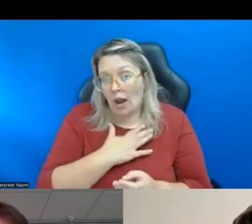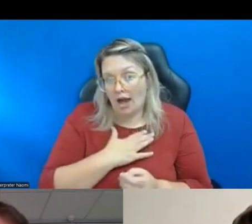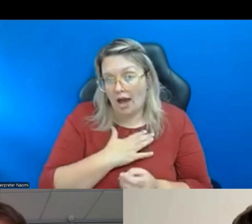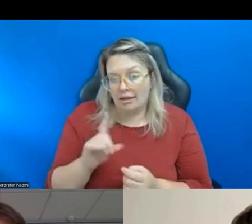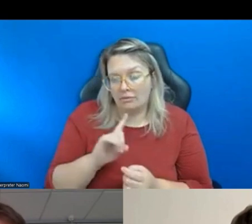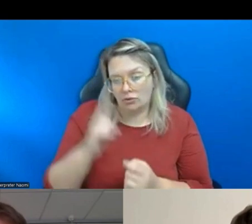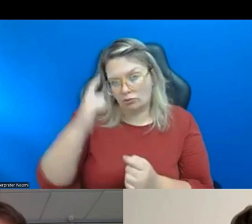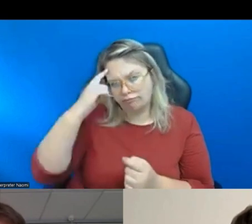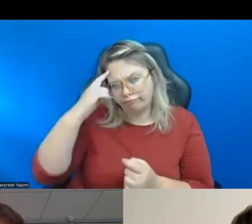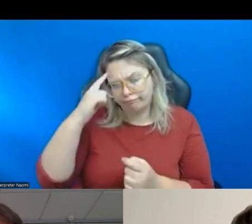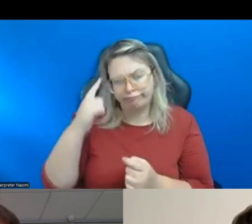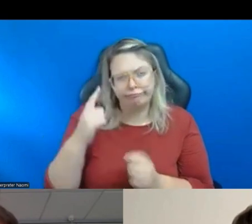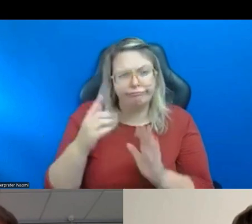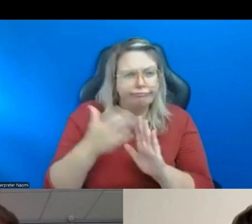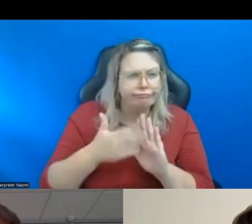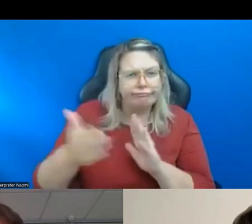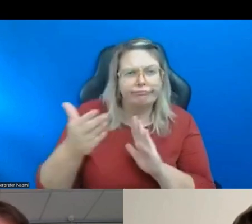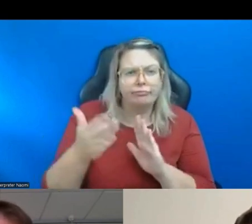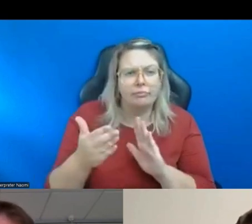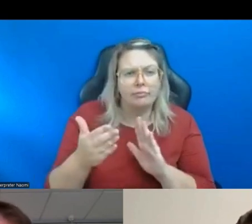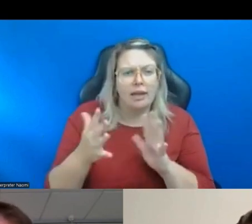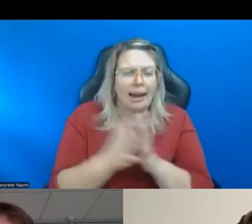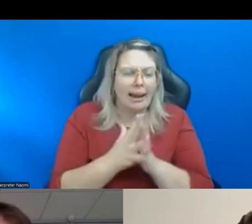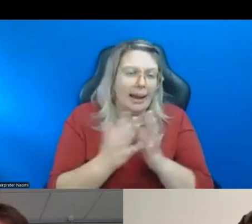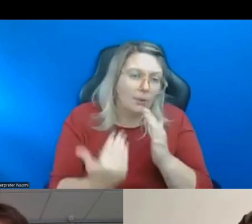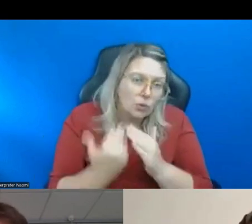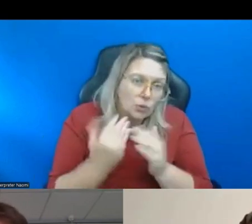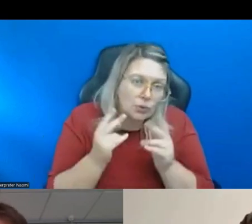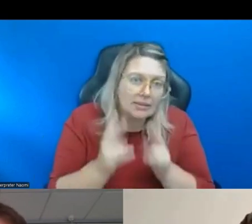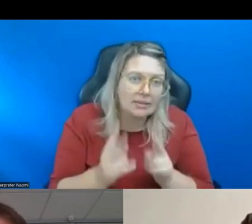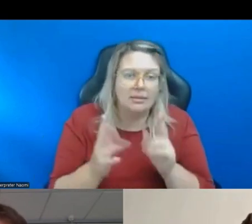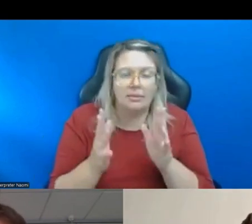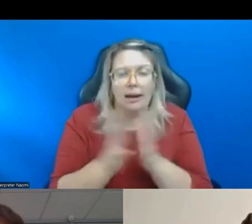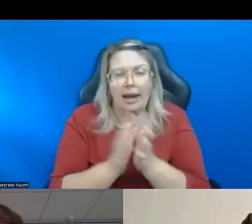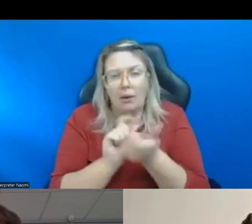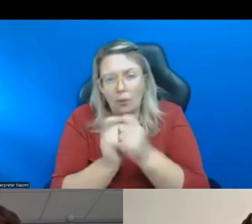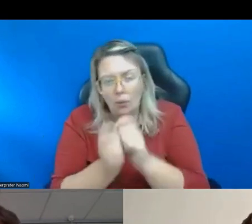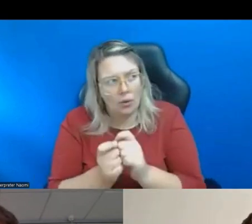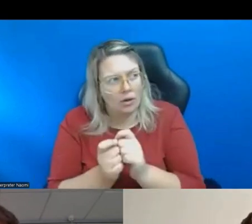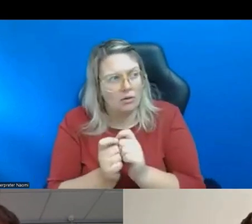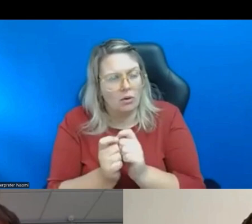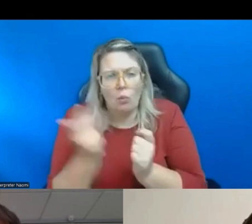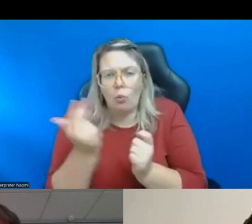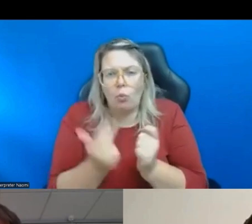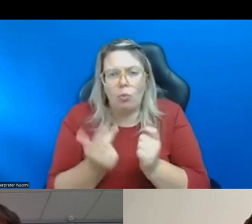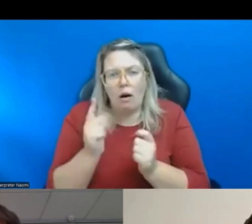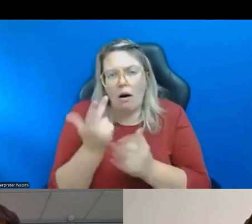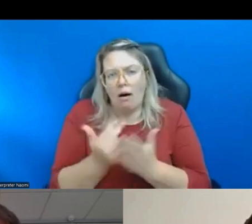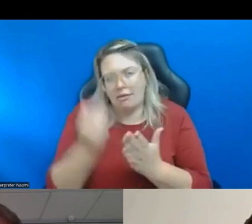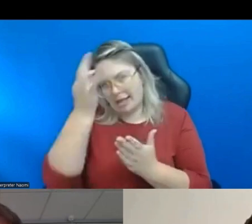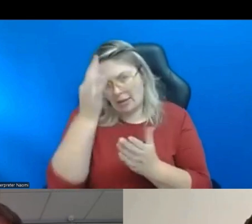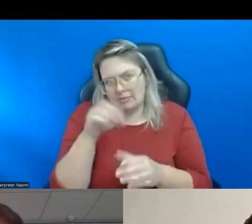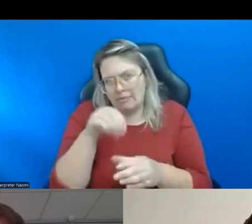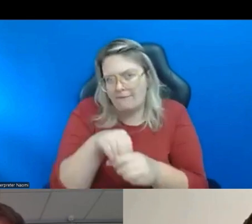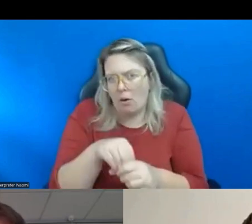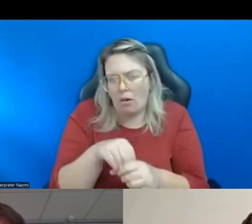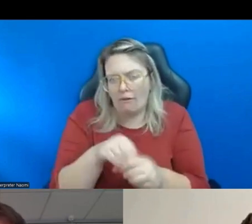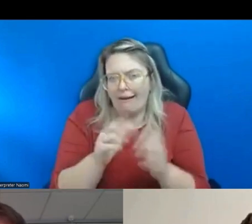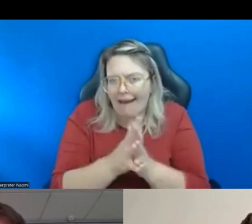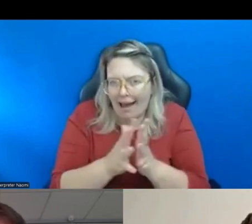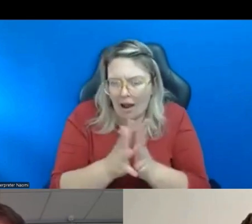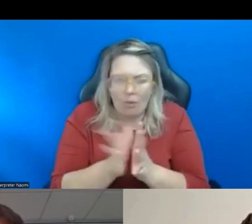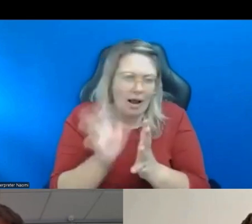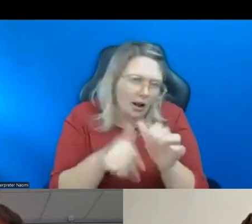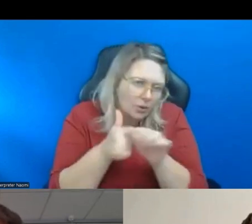how, as we move into a future, into a rewired system, and things might look a little bit different, how the Arts Council continues to play that important role as we